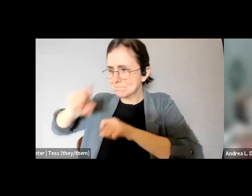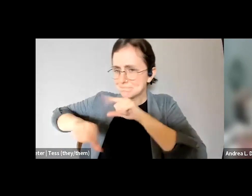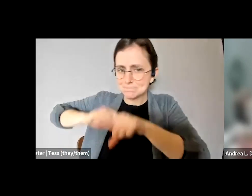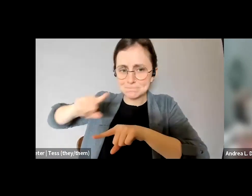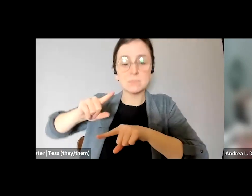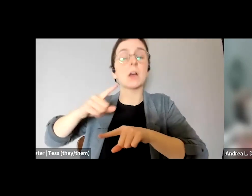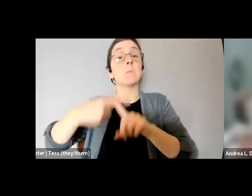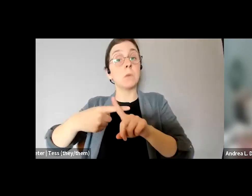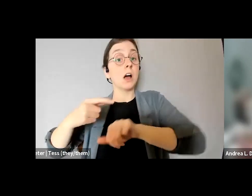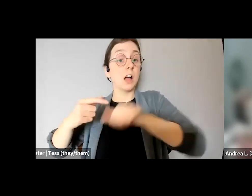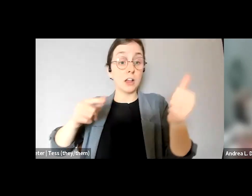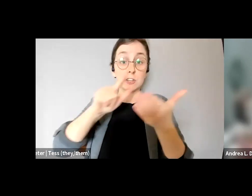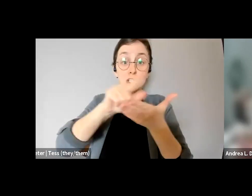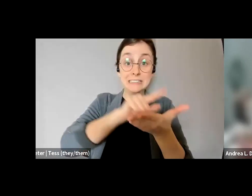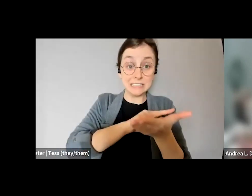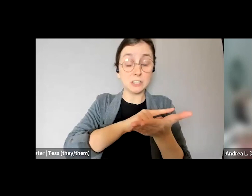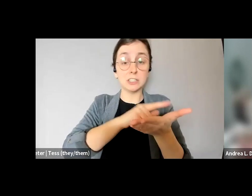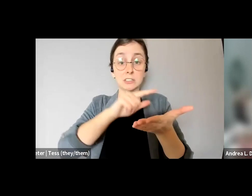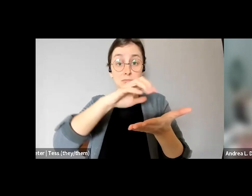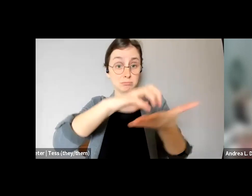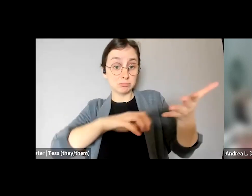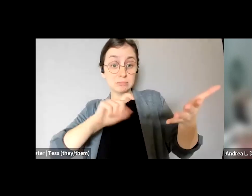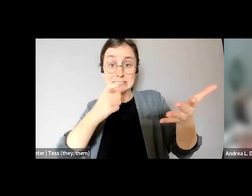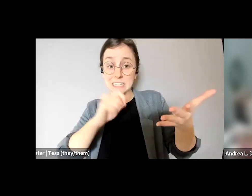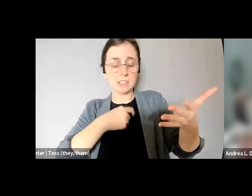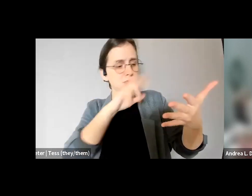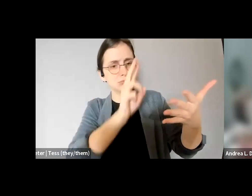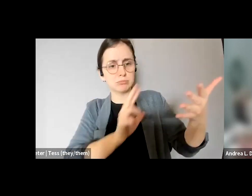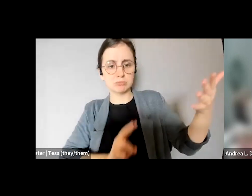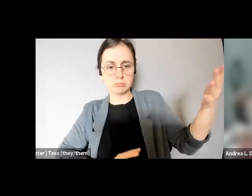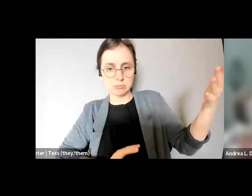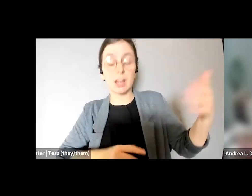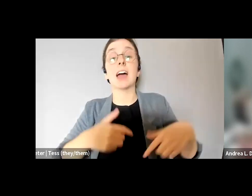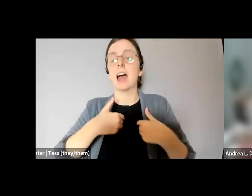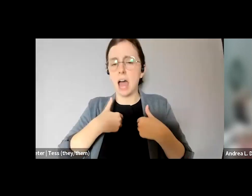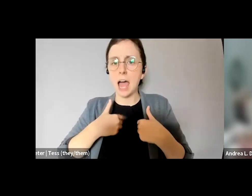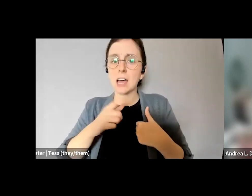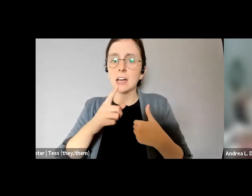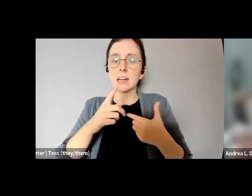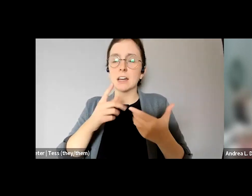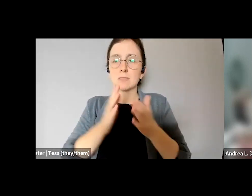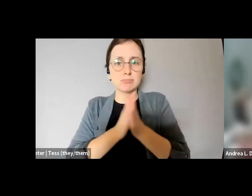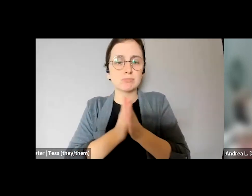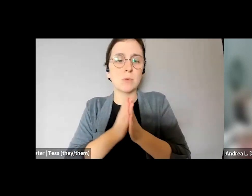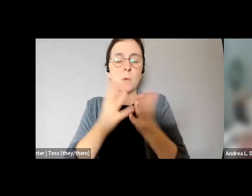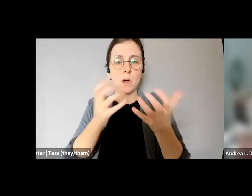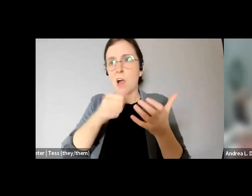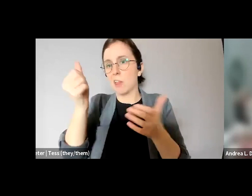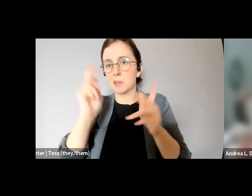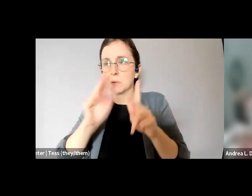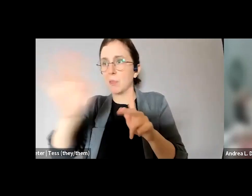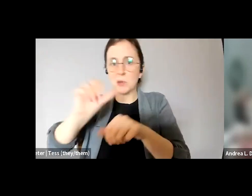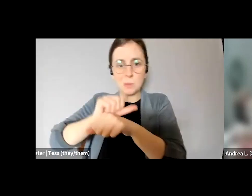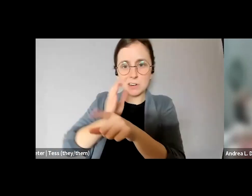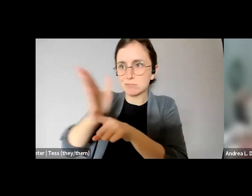particular subject. And as I said, because I do embrace interdisciplinary research, I have looked at and do often rely on